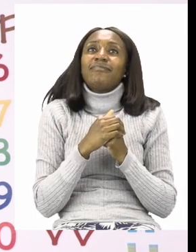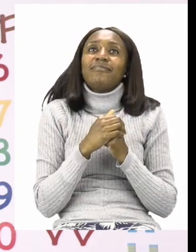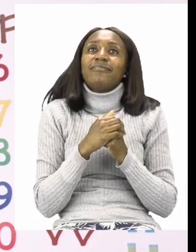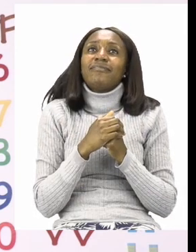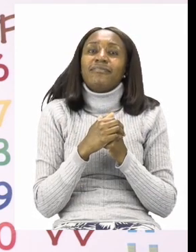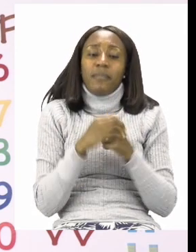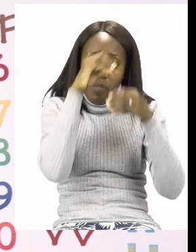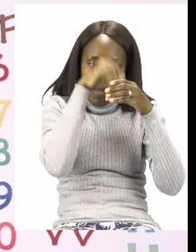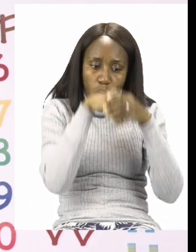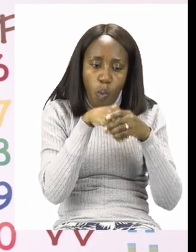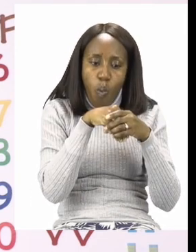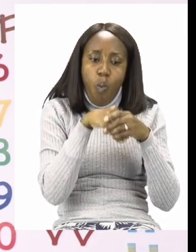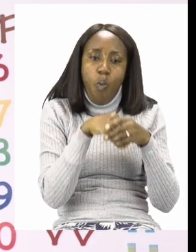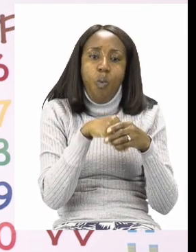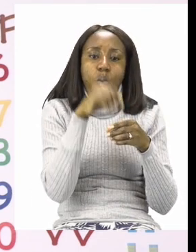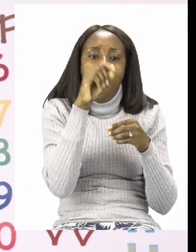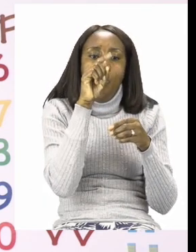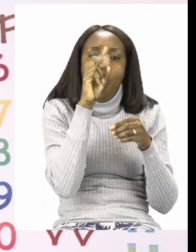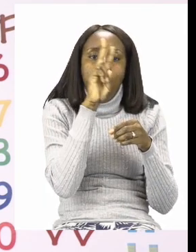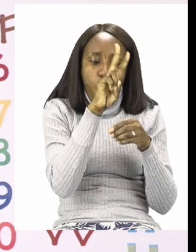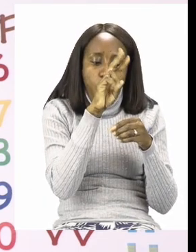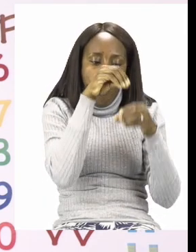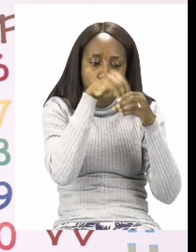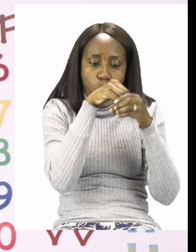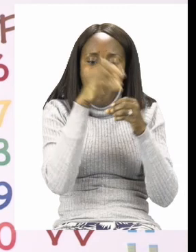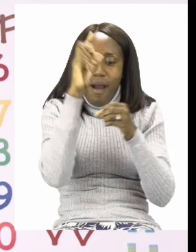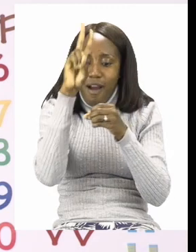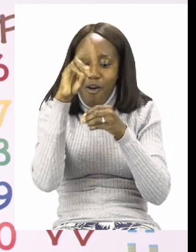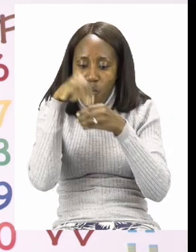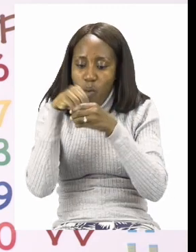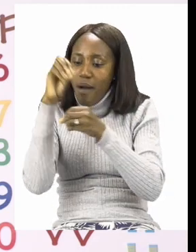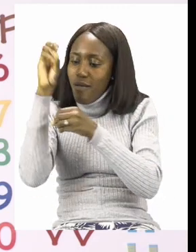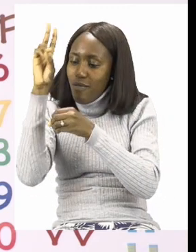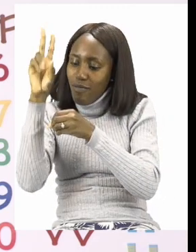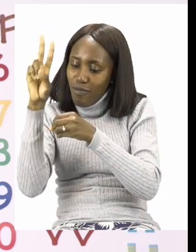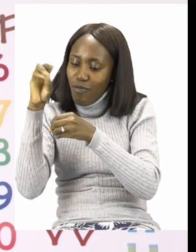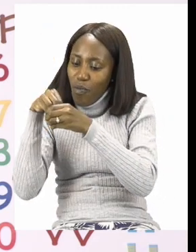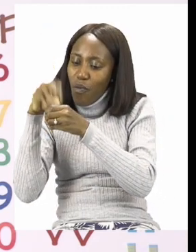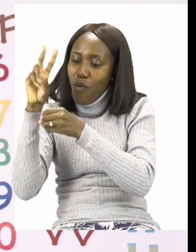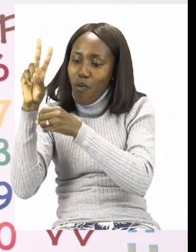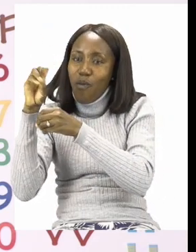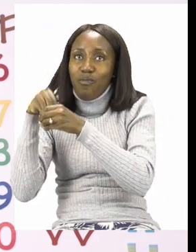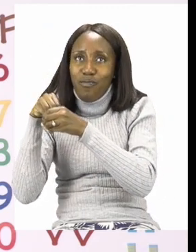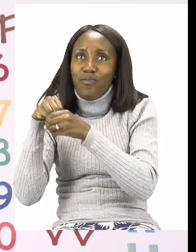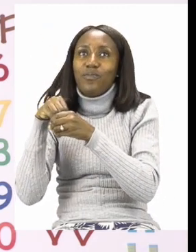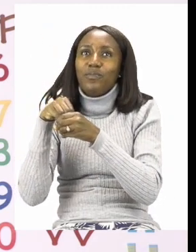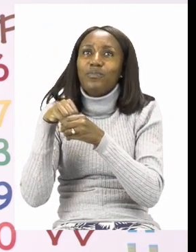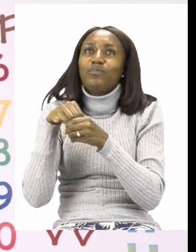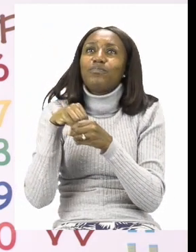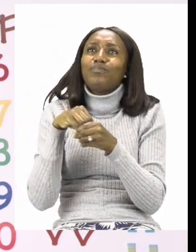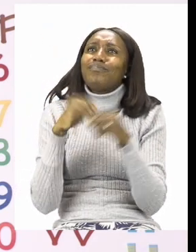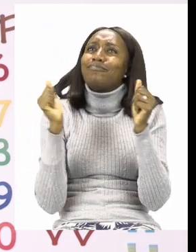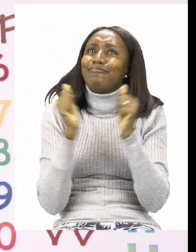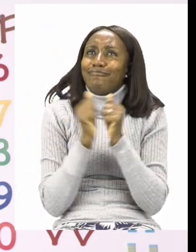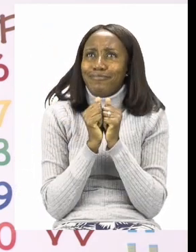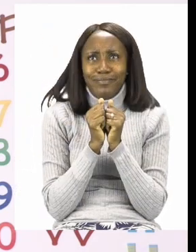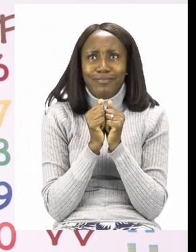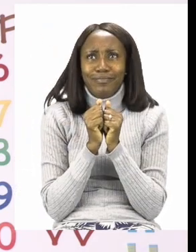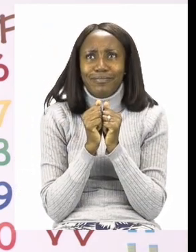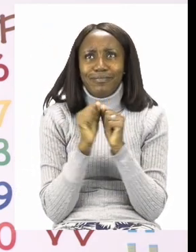each circle we have 1, 2 dots. Right, so now we multiply